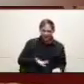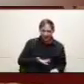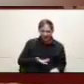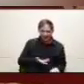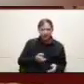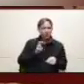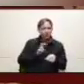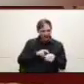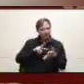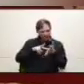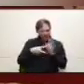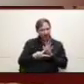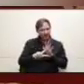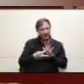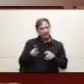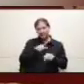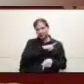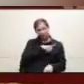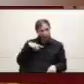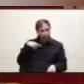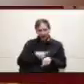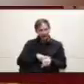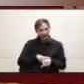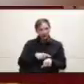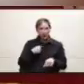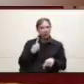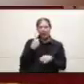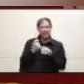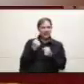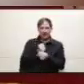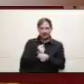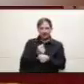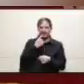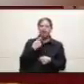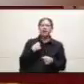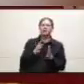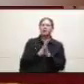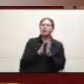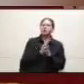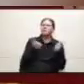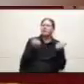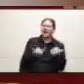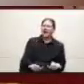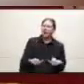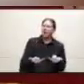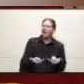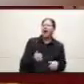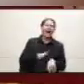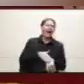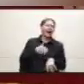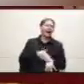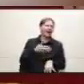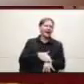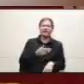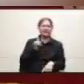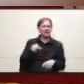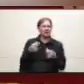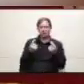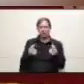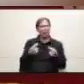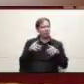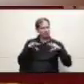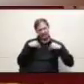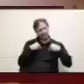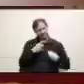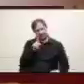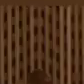You need a plan, and this is a long time coming. It's not just the past year. You said you want to workshop them now. Now it's too late. It should have been done. This is unacceptable.